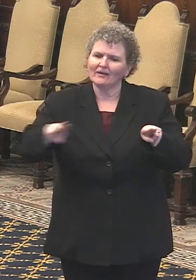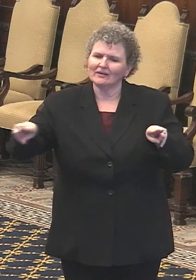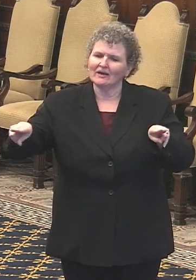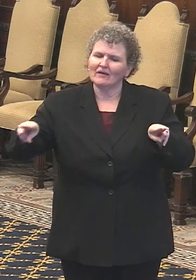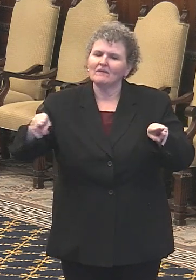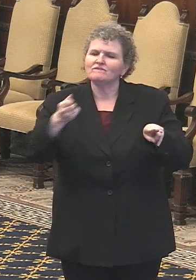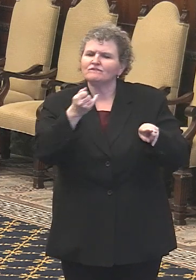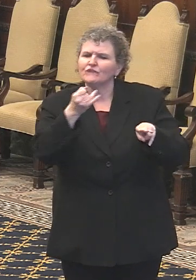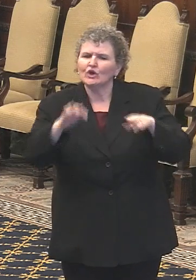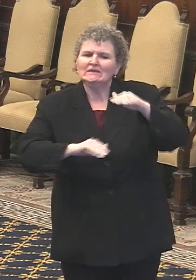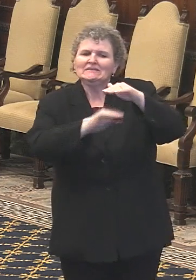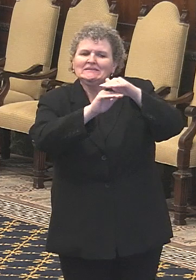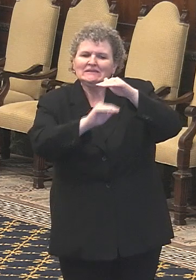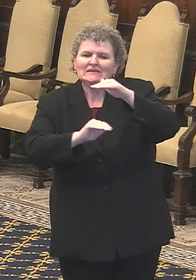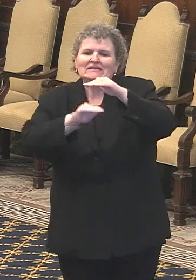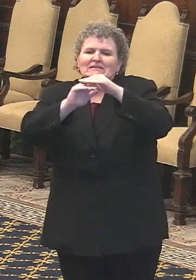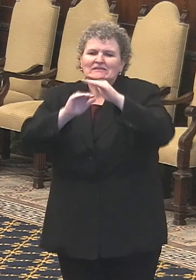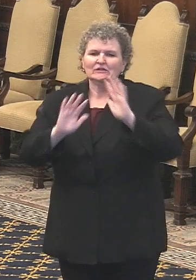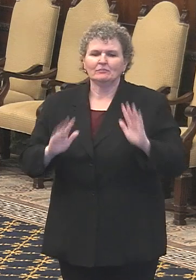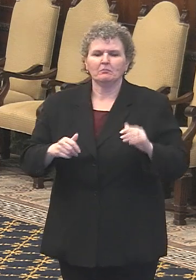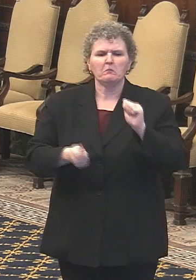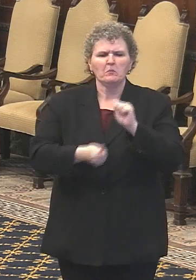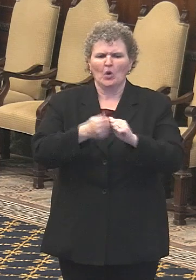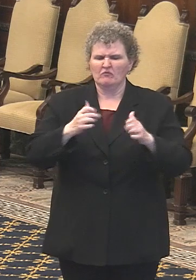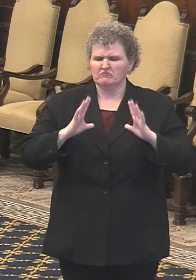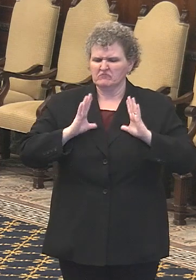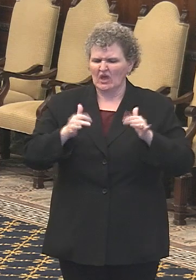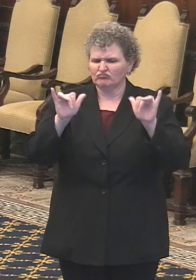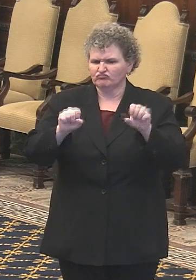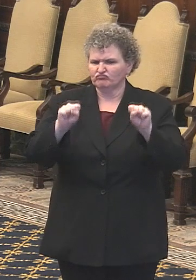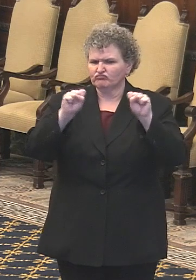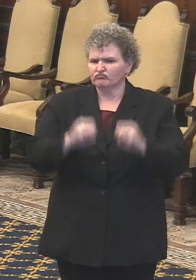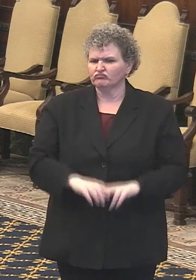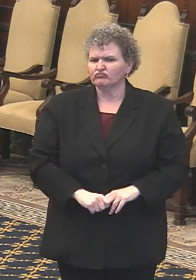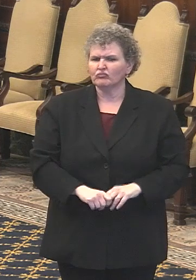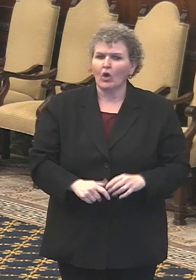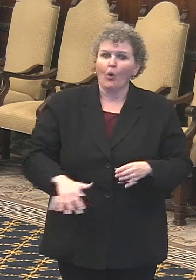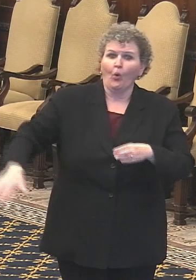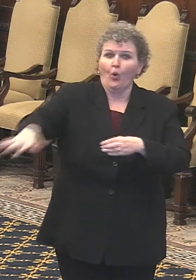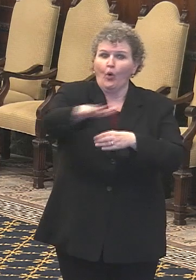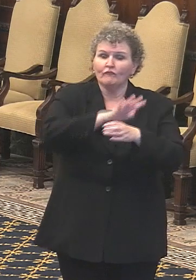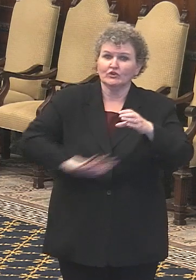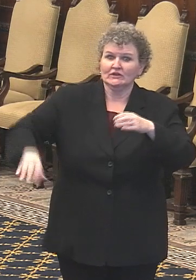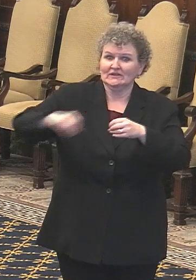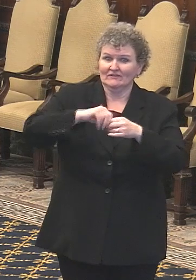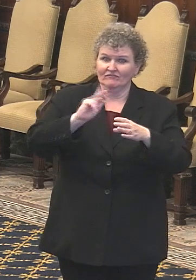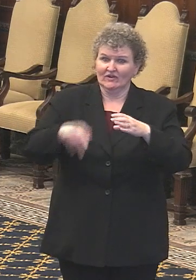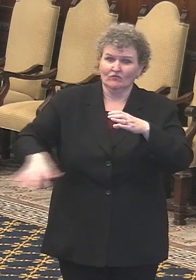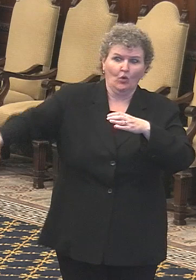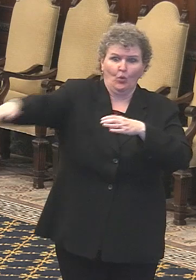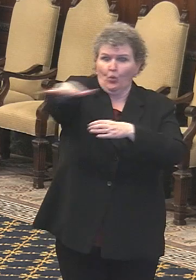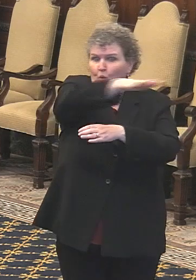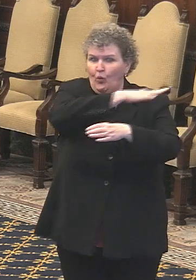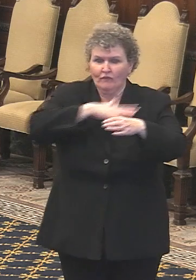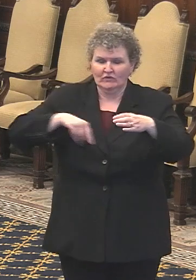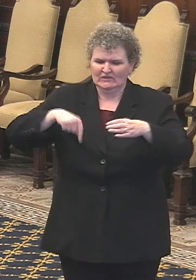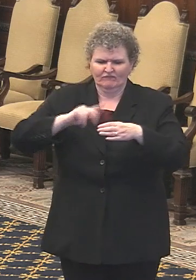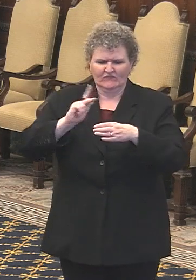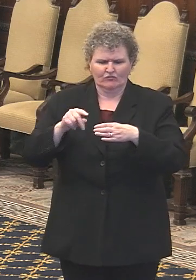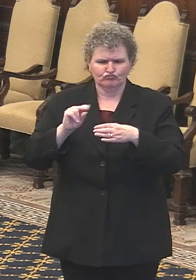it's a small fraction of the city. And I can say we're looking at across the entire region, not just in the city of Philadelphia. Okay.